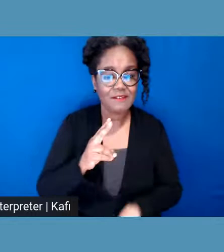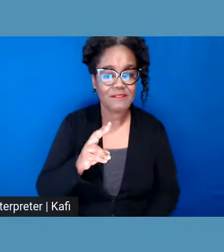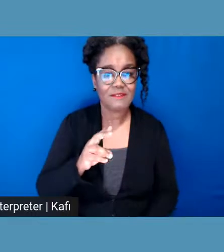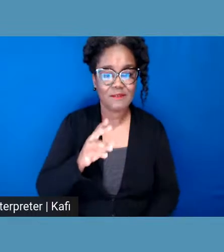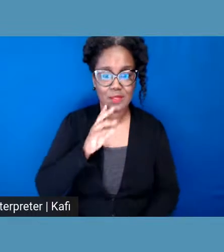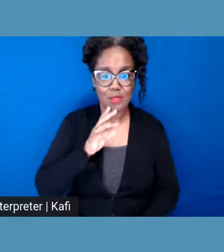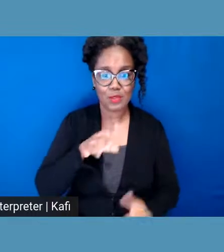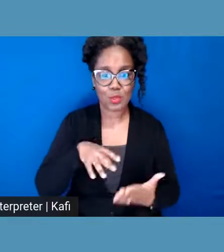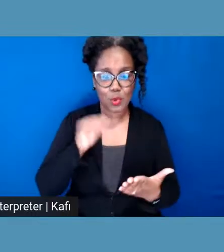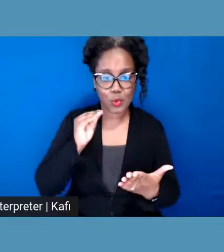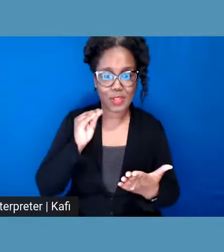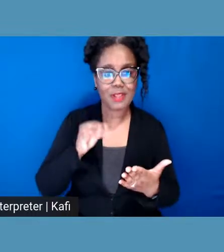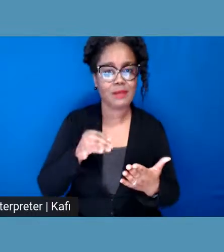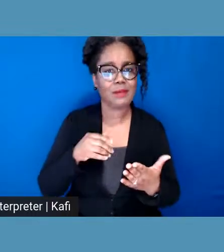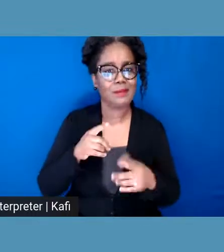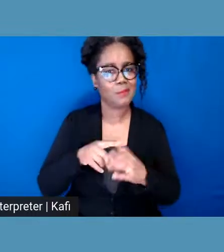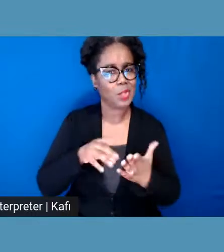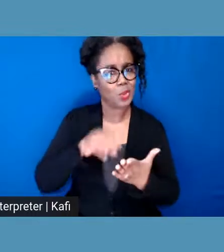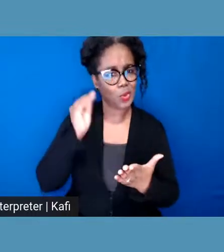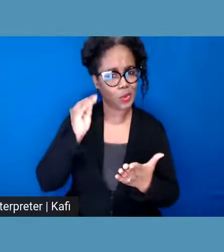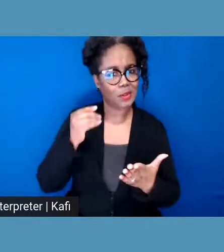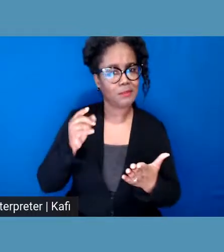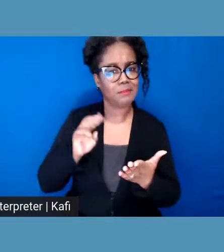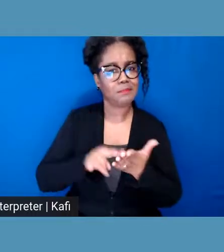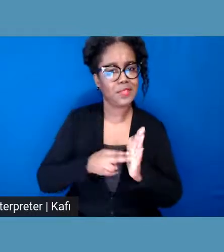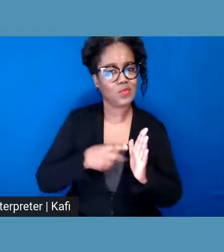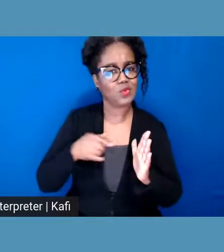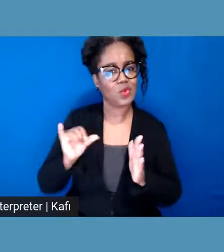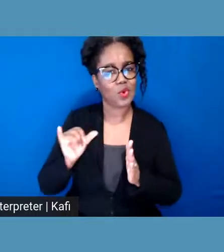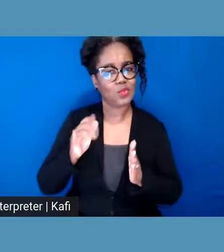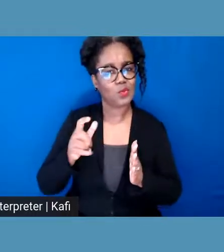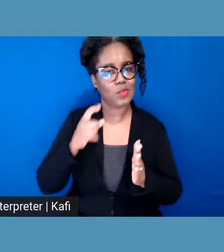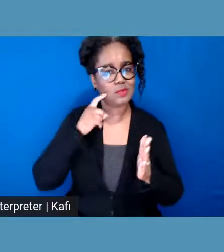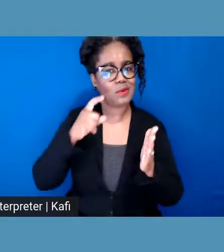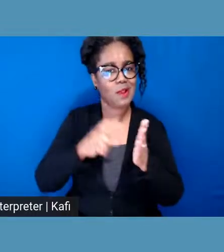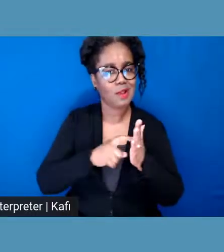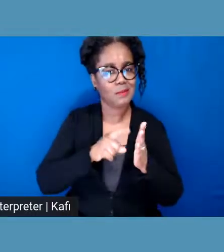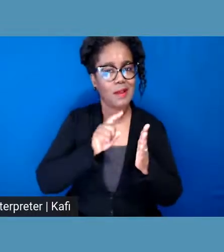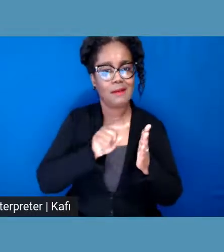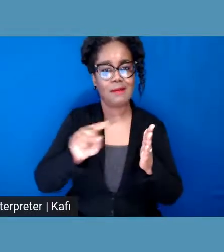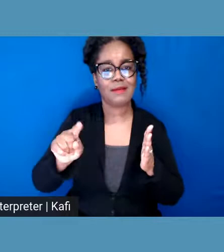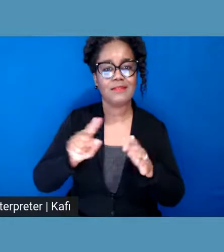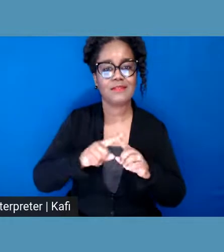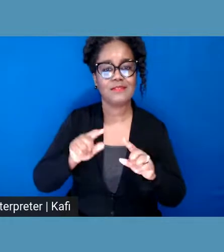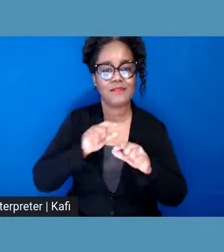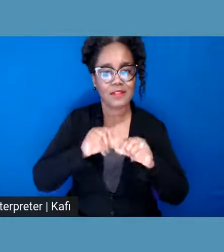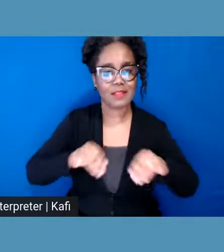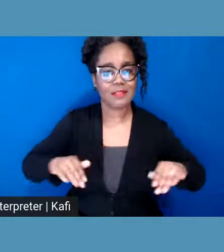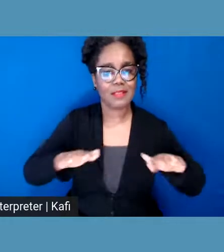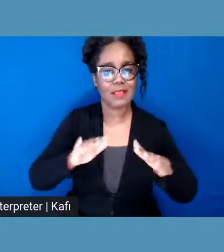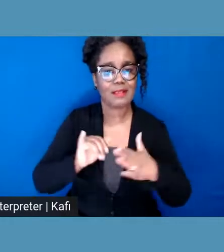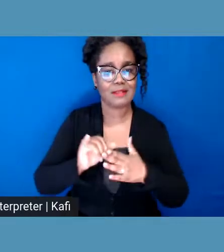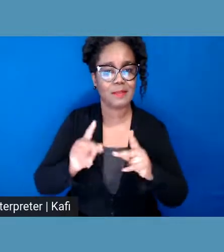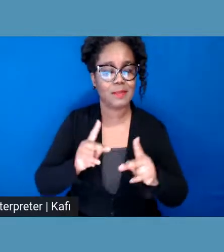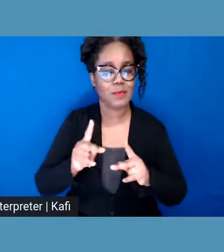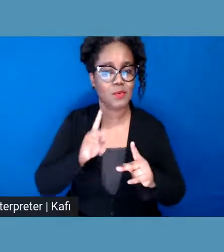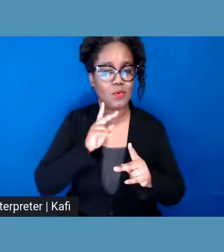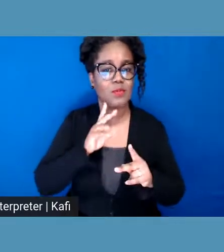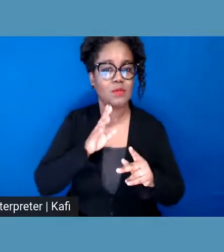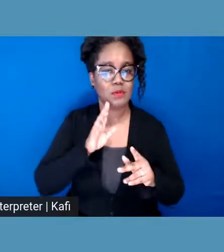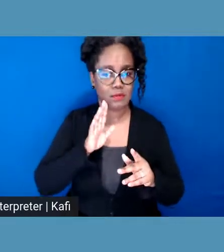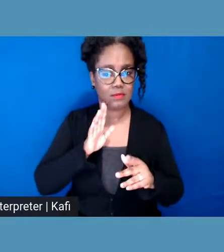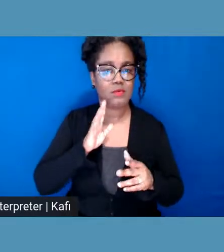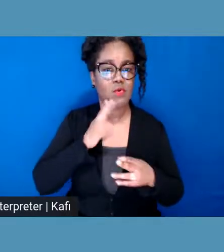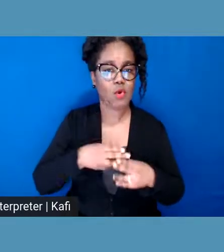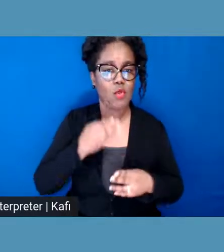each occupy and honor the Indigenous people who have called it home. I am speaking to you from my home office, which is located in